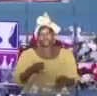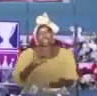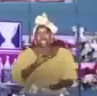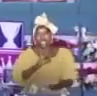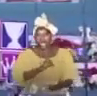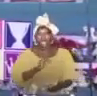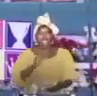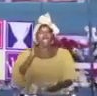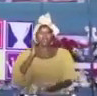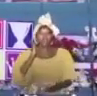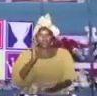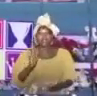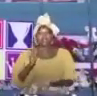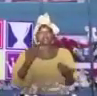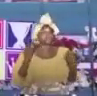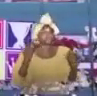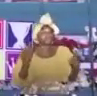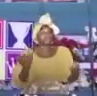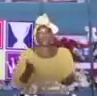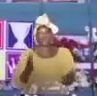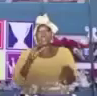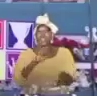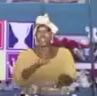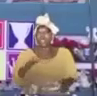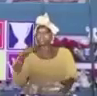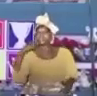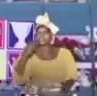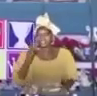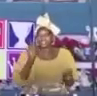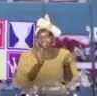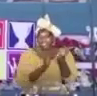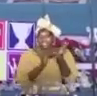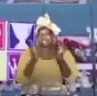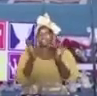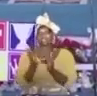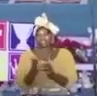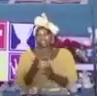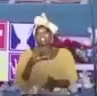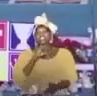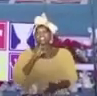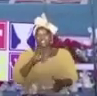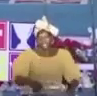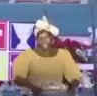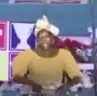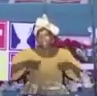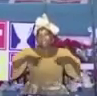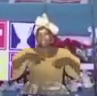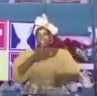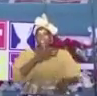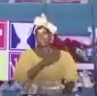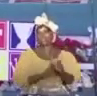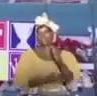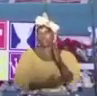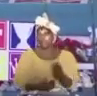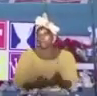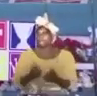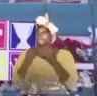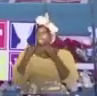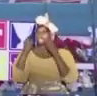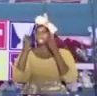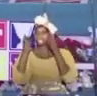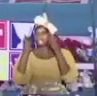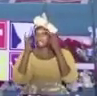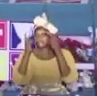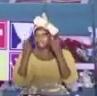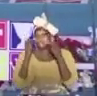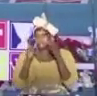talking about Jesus Christ, the Son of the living God. Because God in our world today means anything. There are people God means